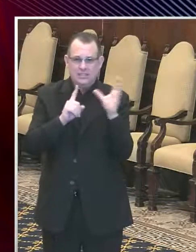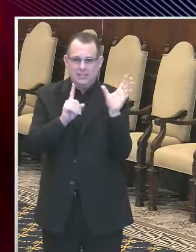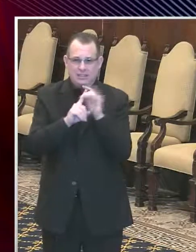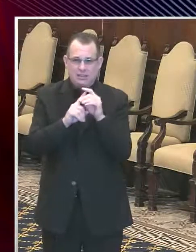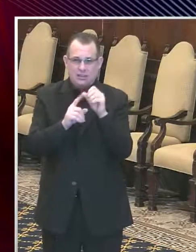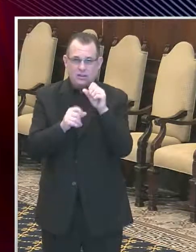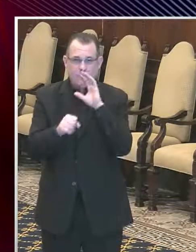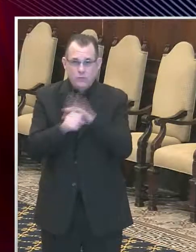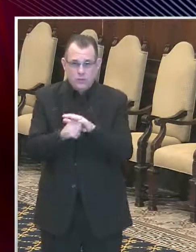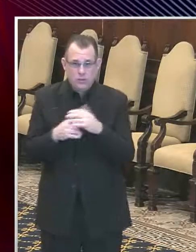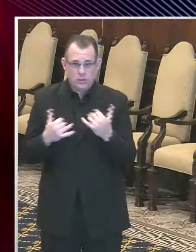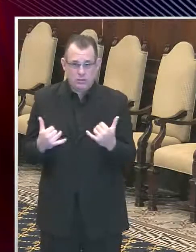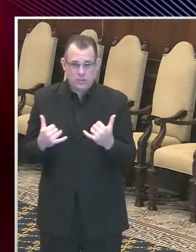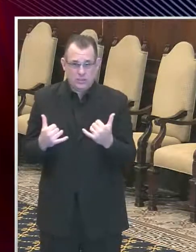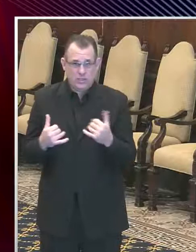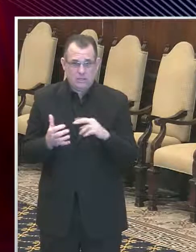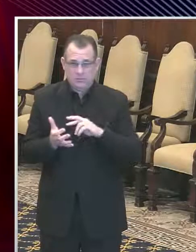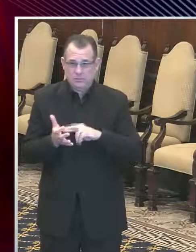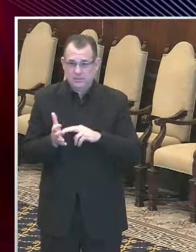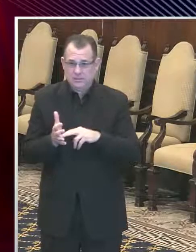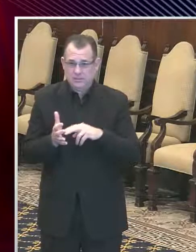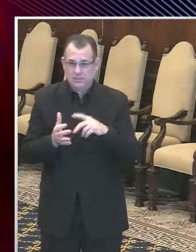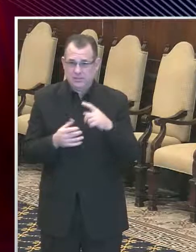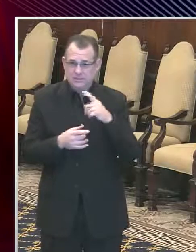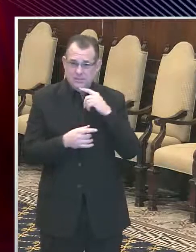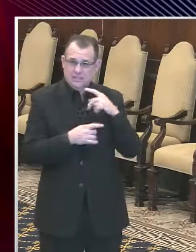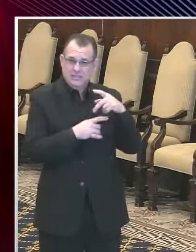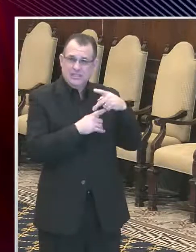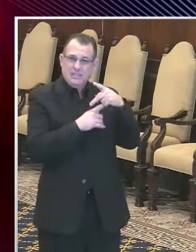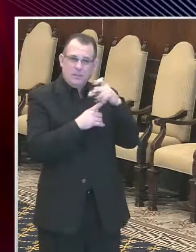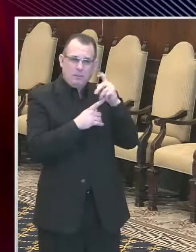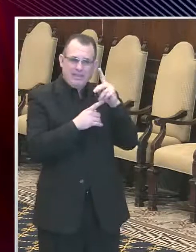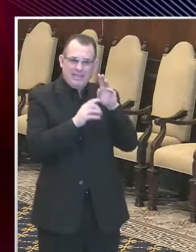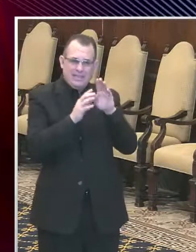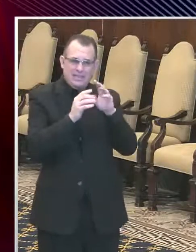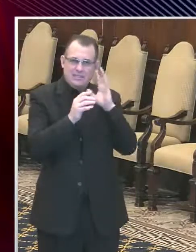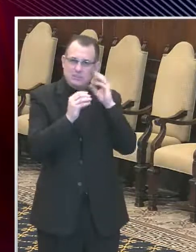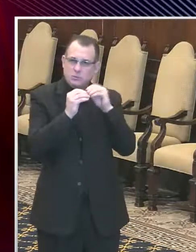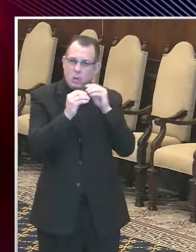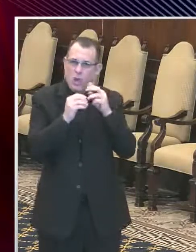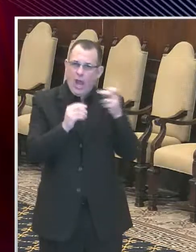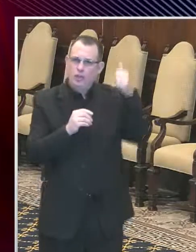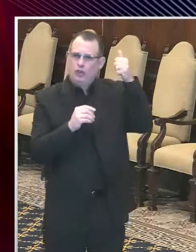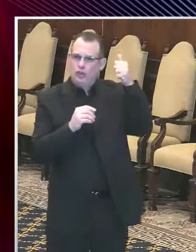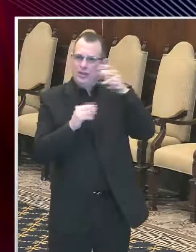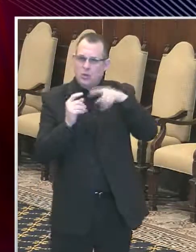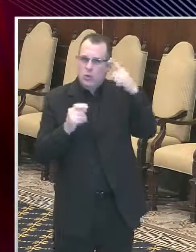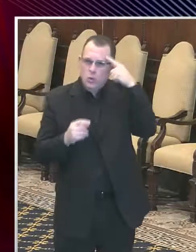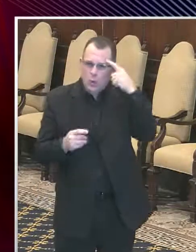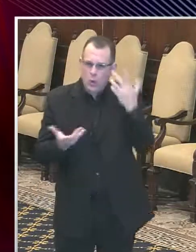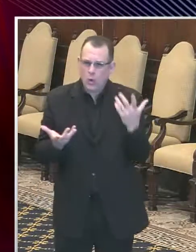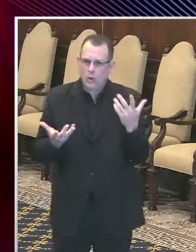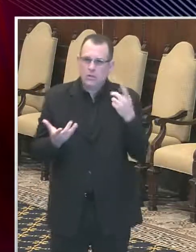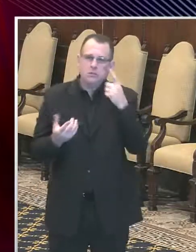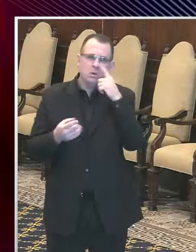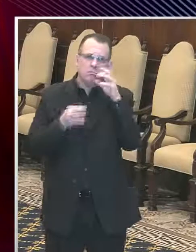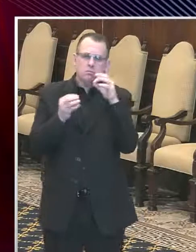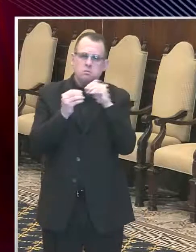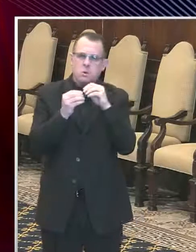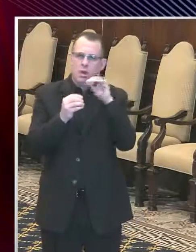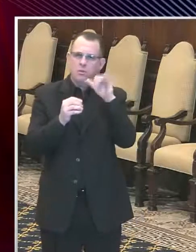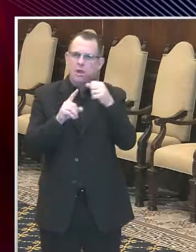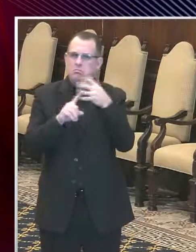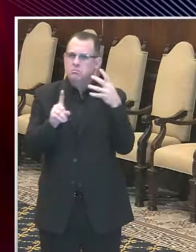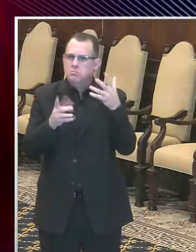peak of the epidemic has been higher than previously thought, can you expand on that a little more? Is that just